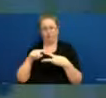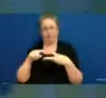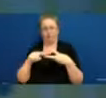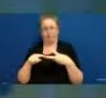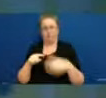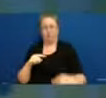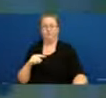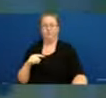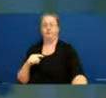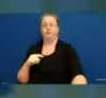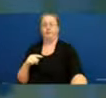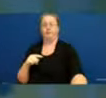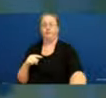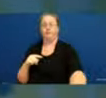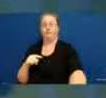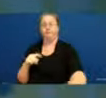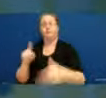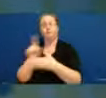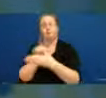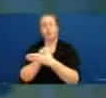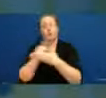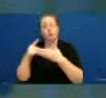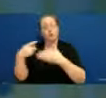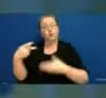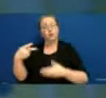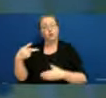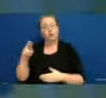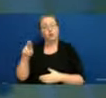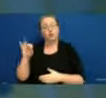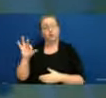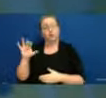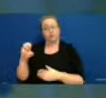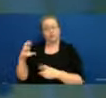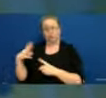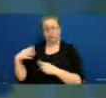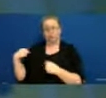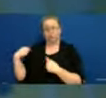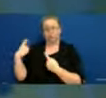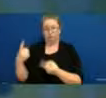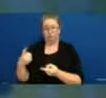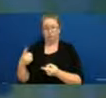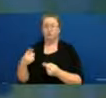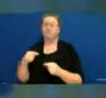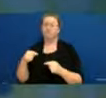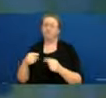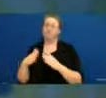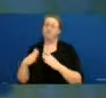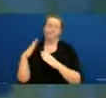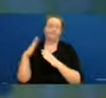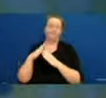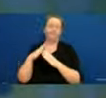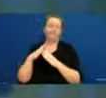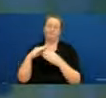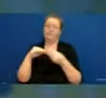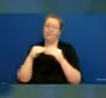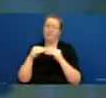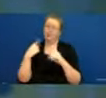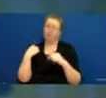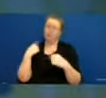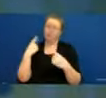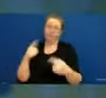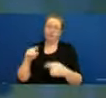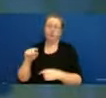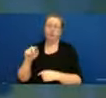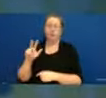The next slide provides our weekly profile of COVID-19 cases, and we have had the highest number of cases